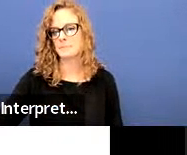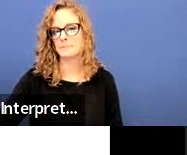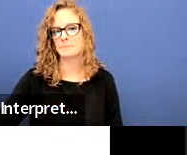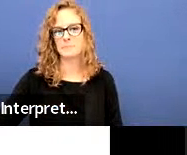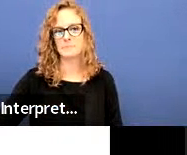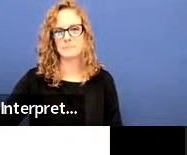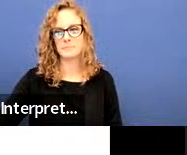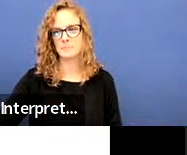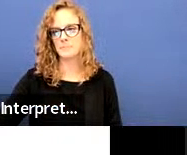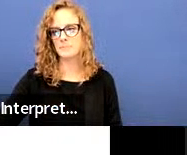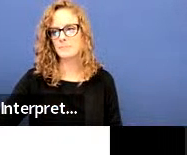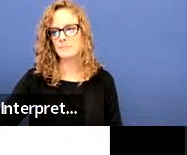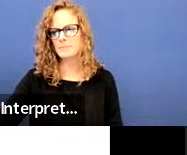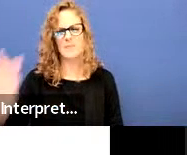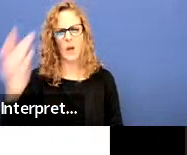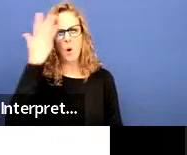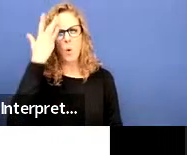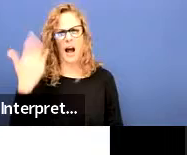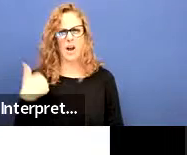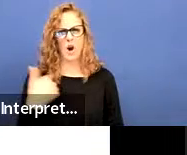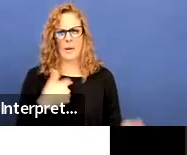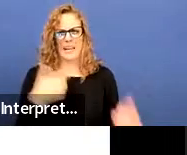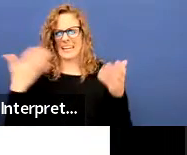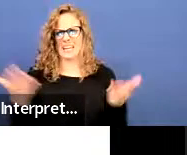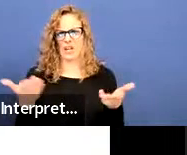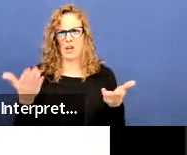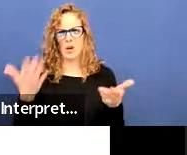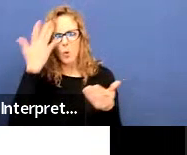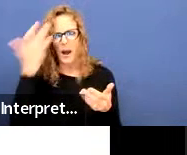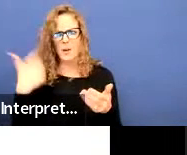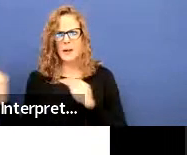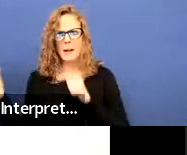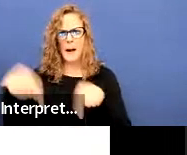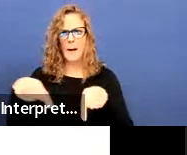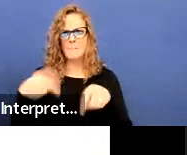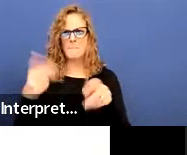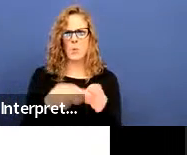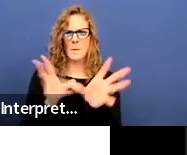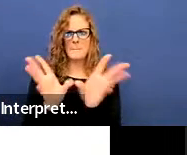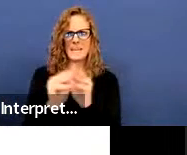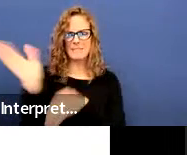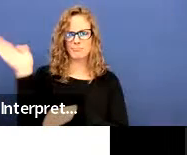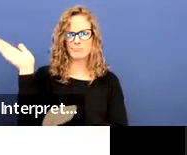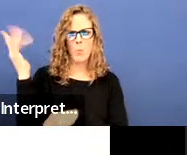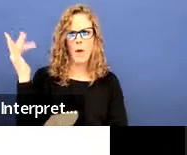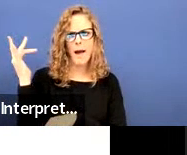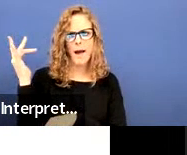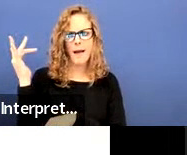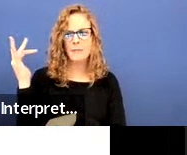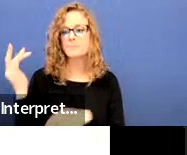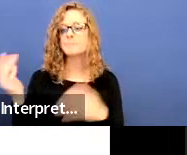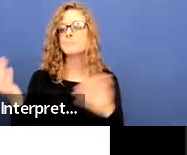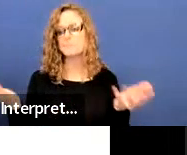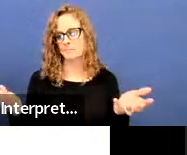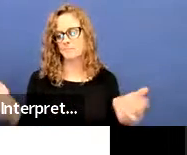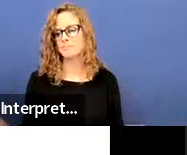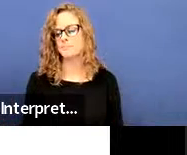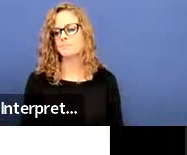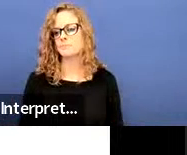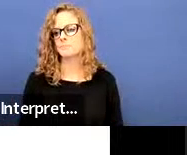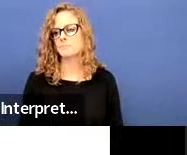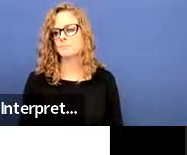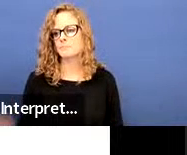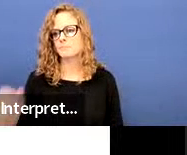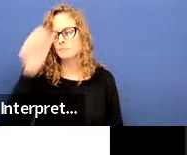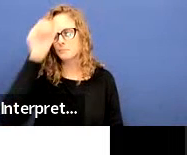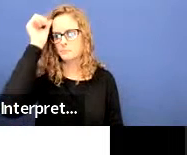And so why are we here? Why do we come to you? Next. So we want to